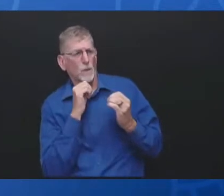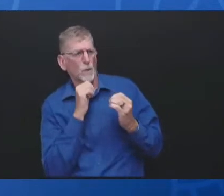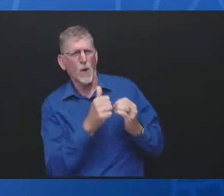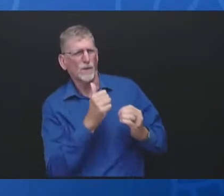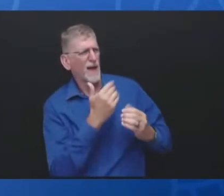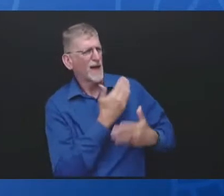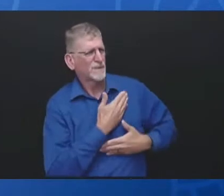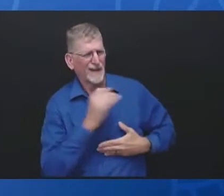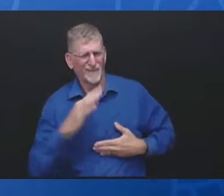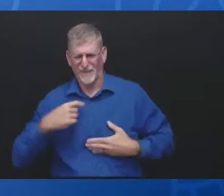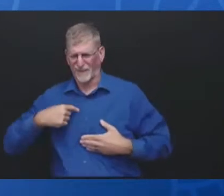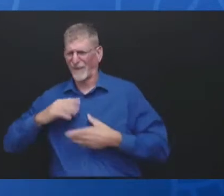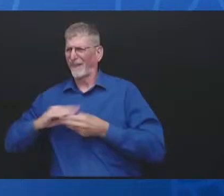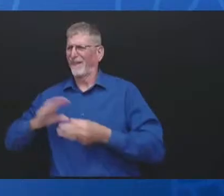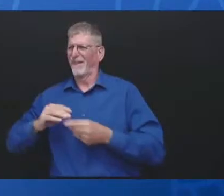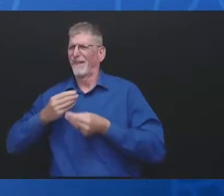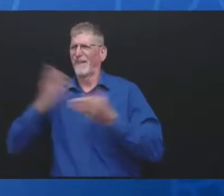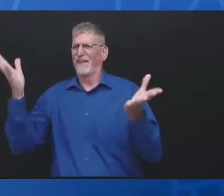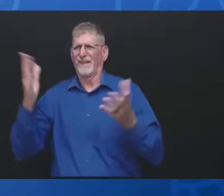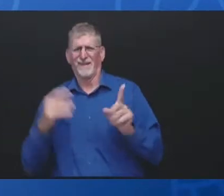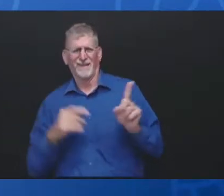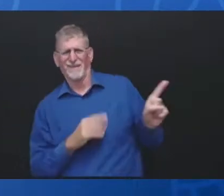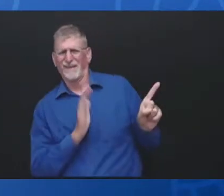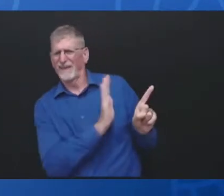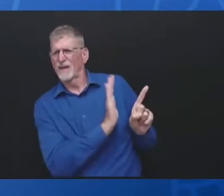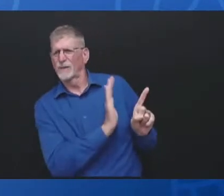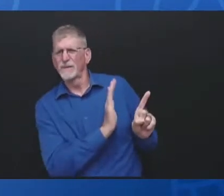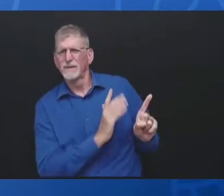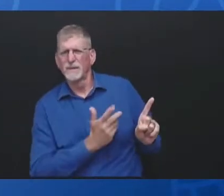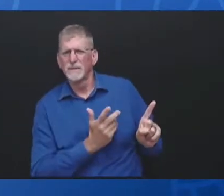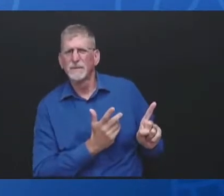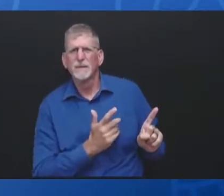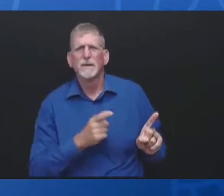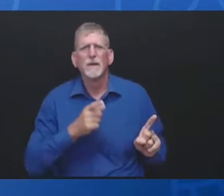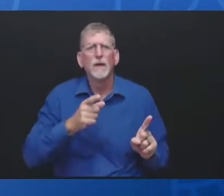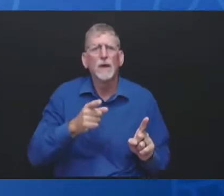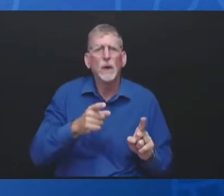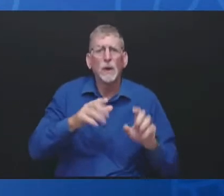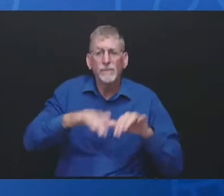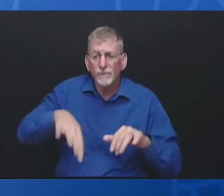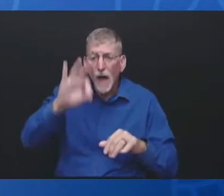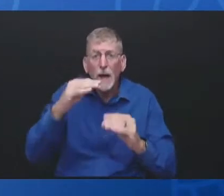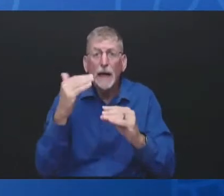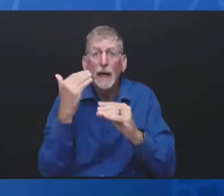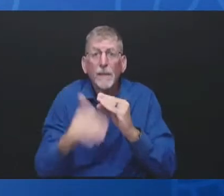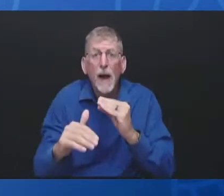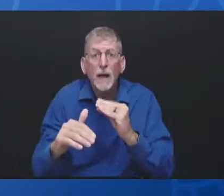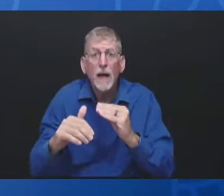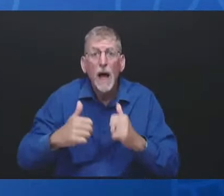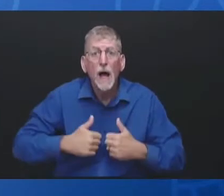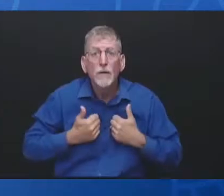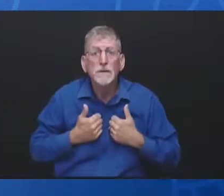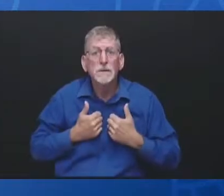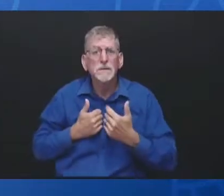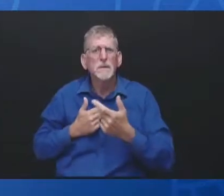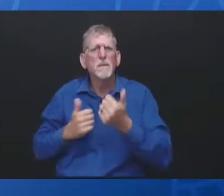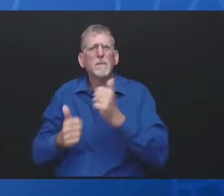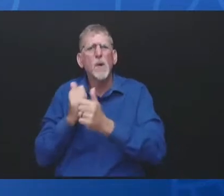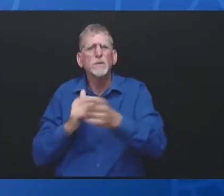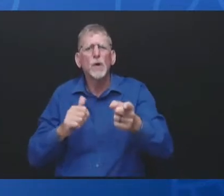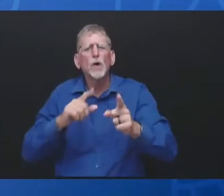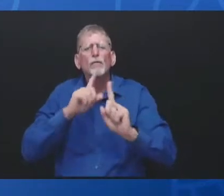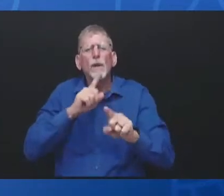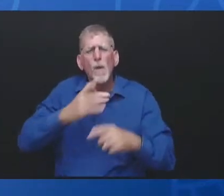in, and you will get an email address. There's a lot of you, I think most of you are reporters. I think a number of